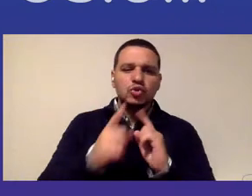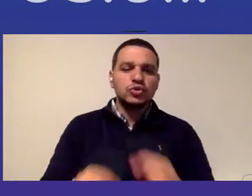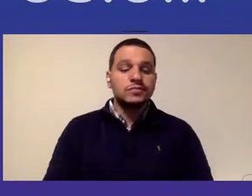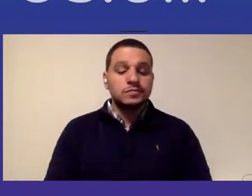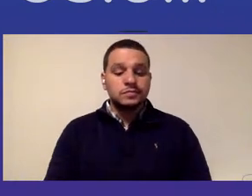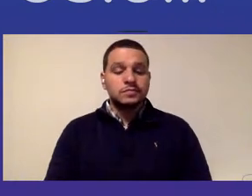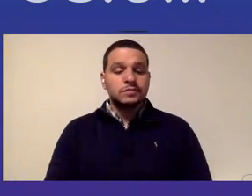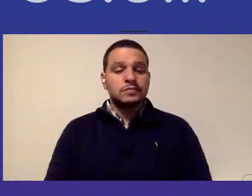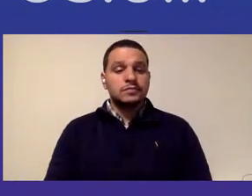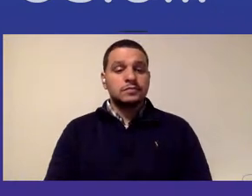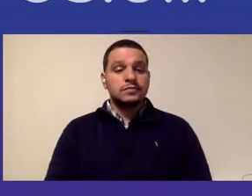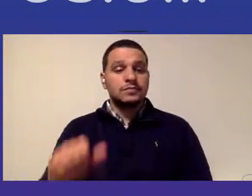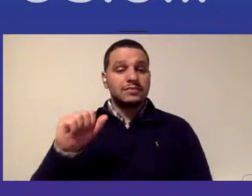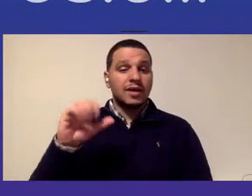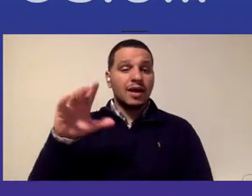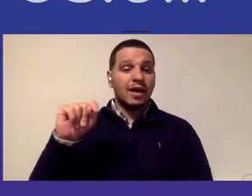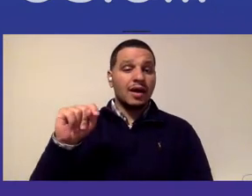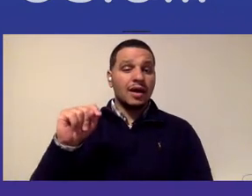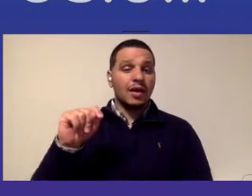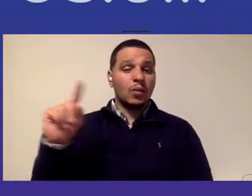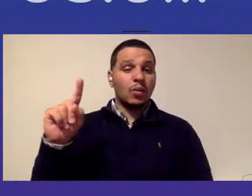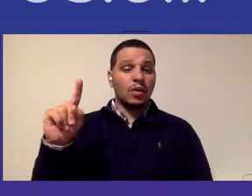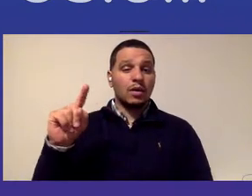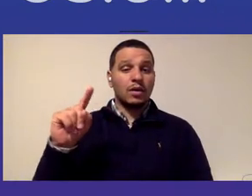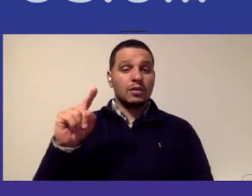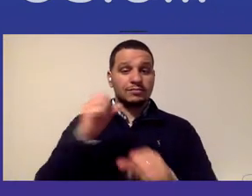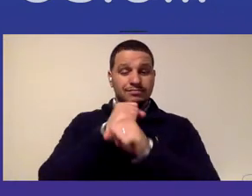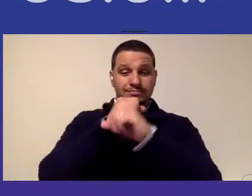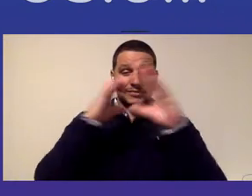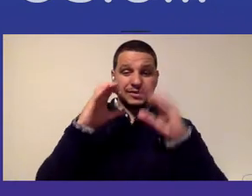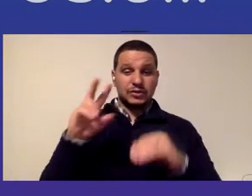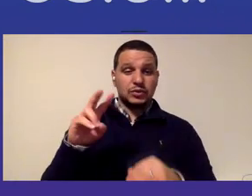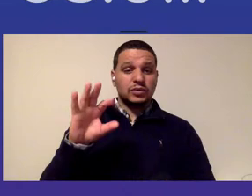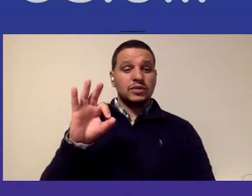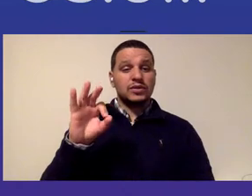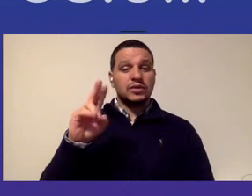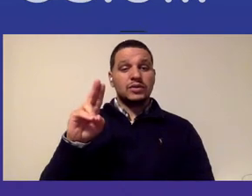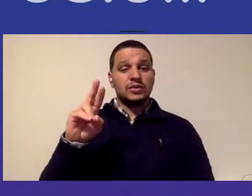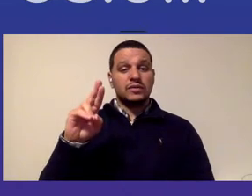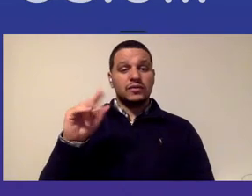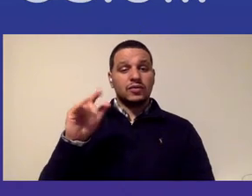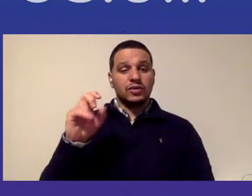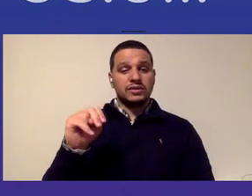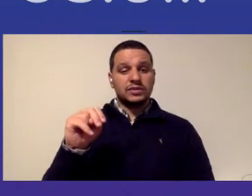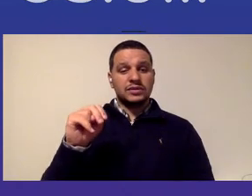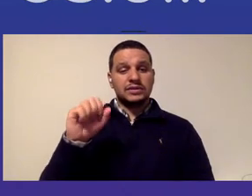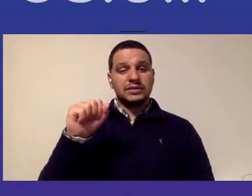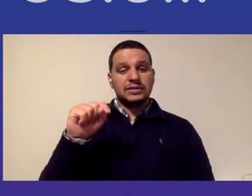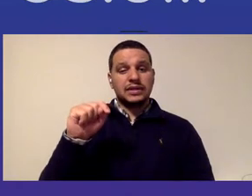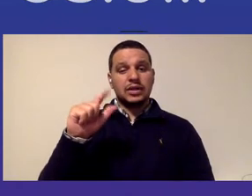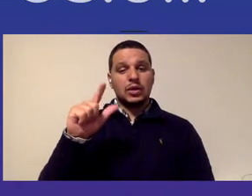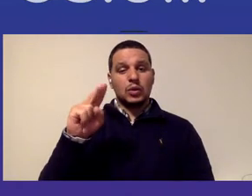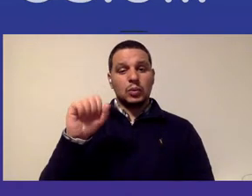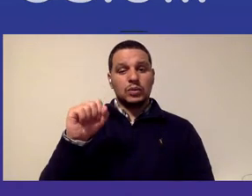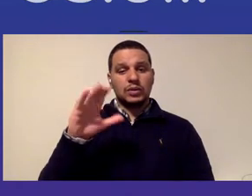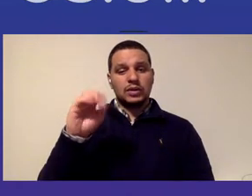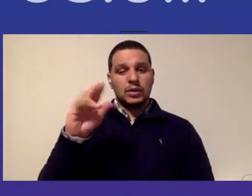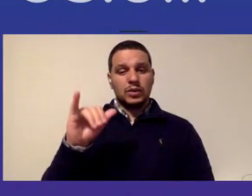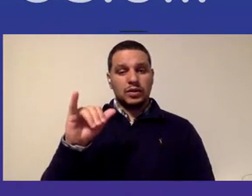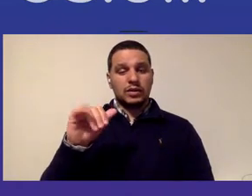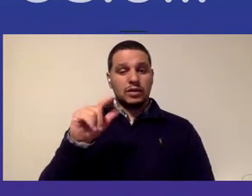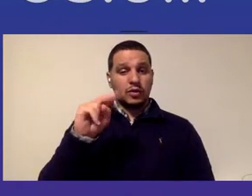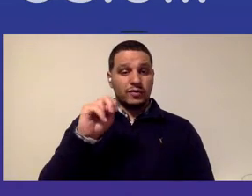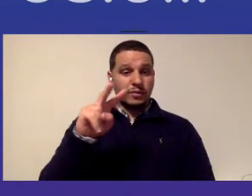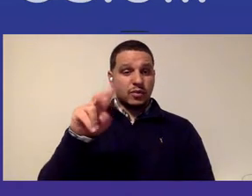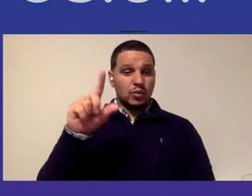Act One, Scene Two, Ferguson, St. Louis County, Missouri, November